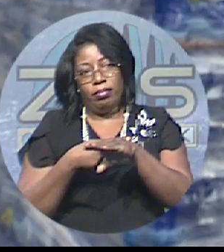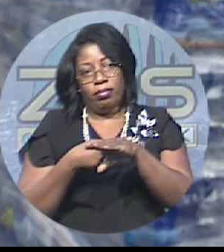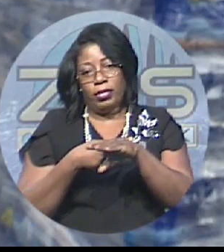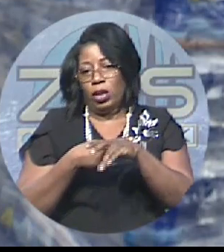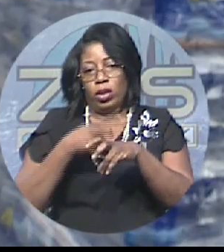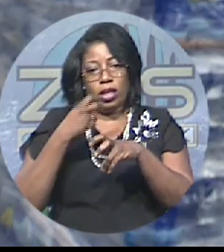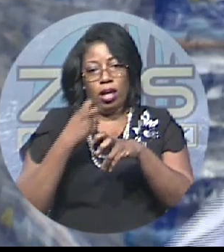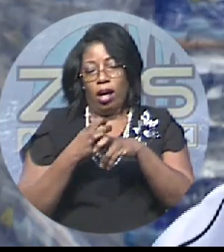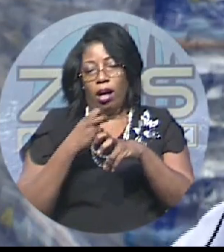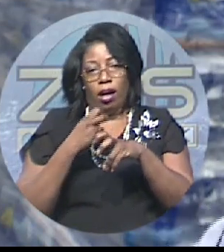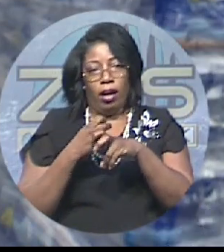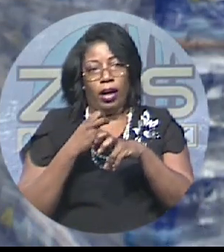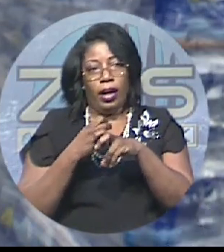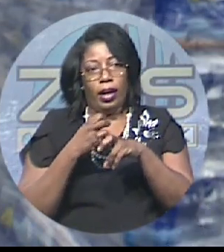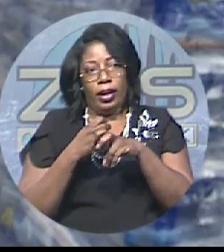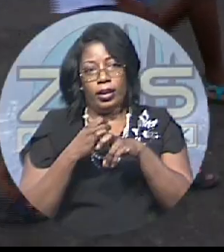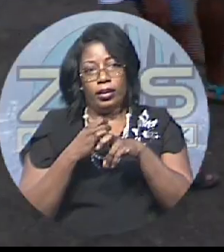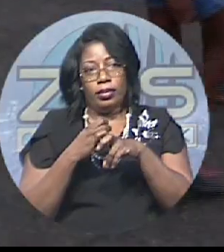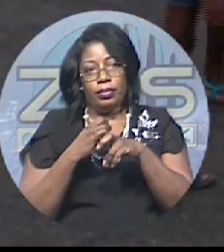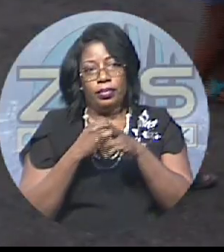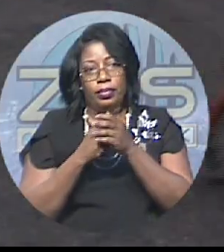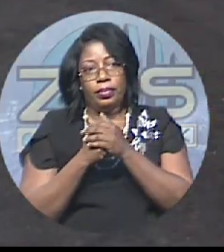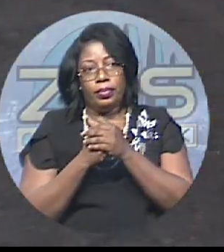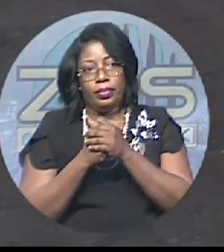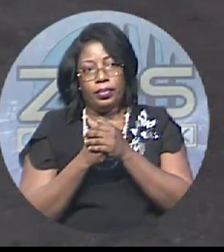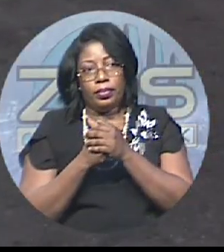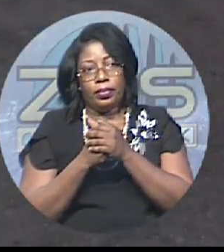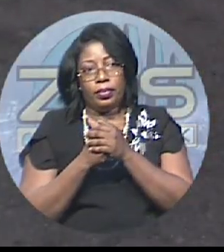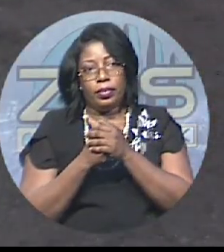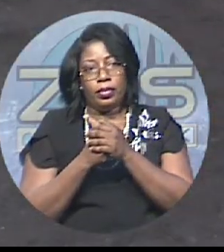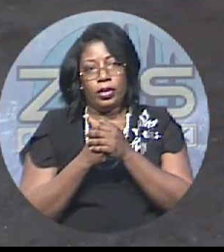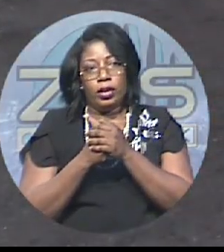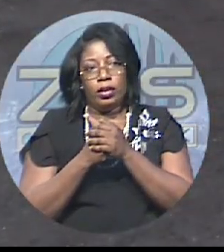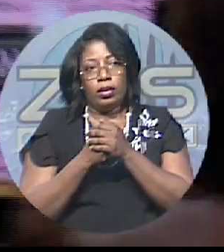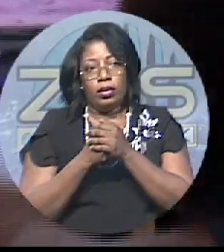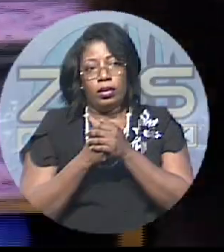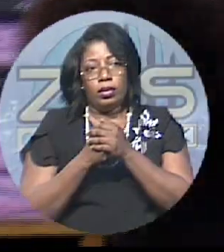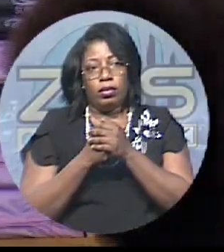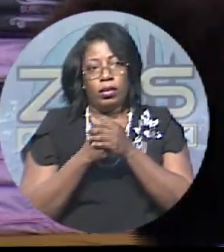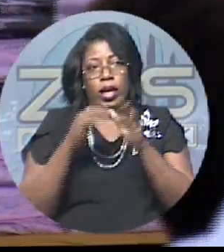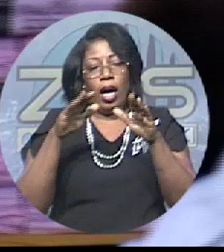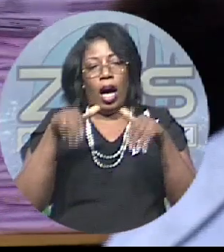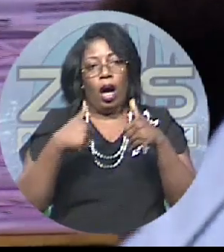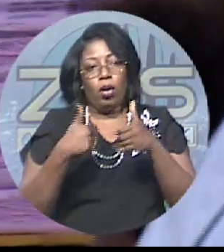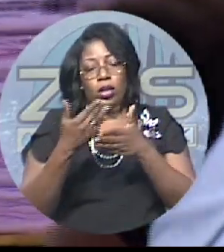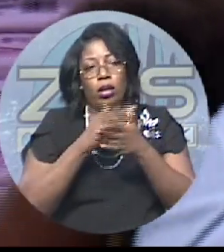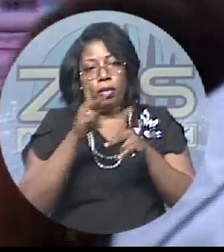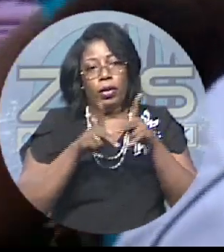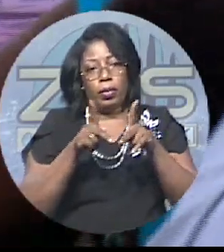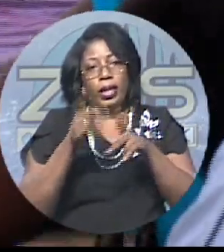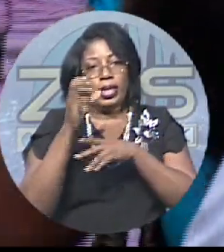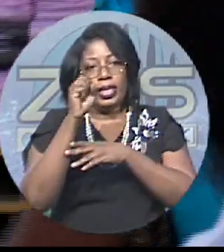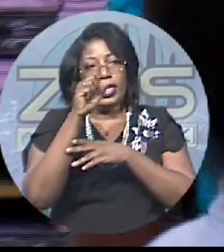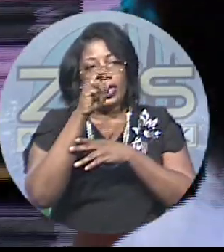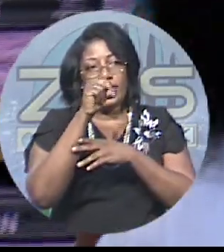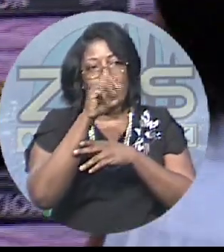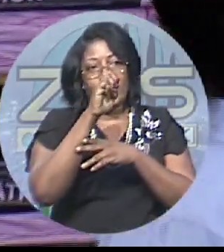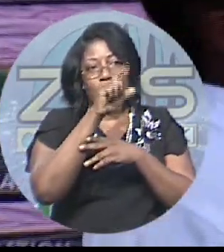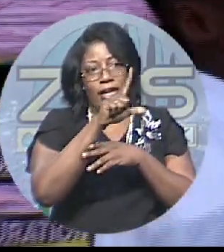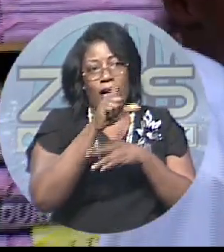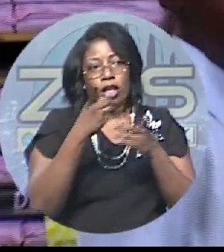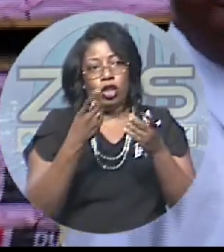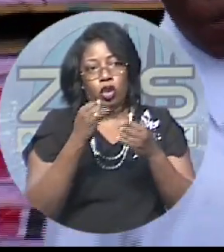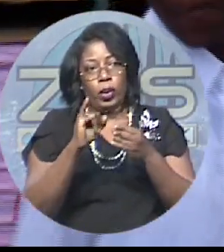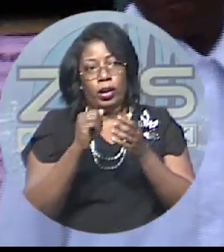you could not even accept. BCU, how's the people of San Salvador doing? Well, it's a mental